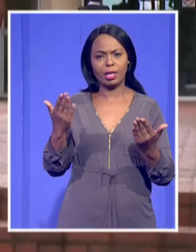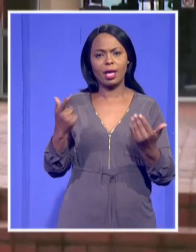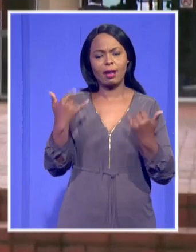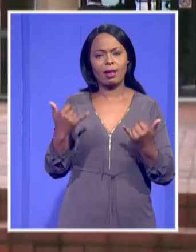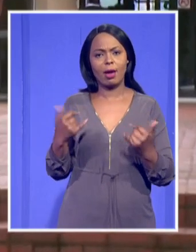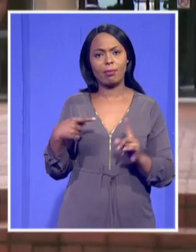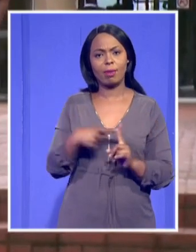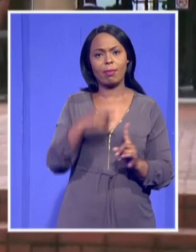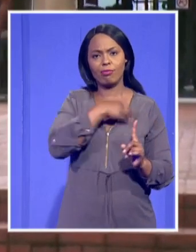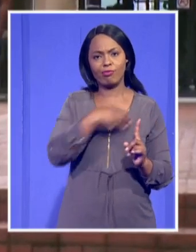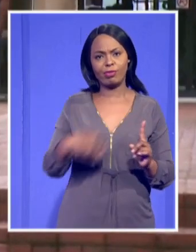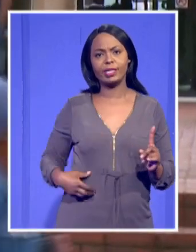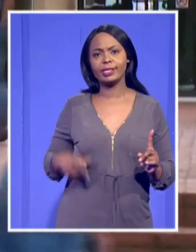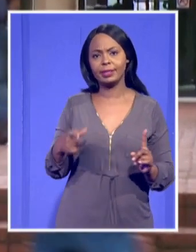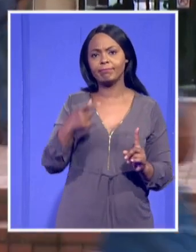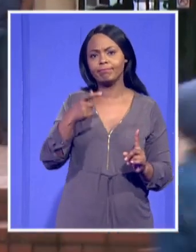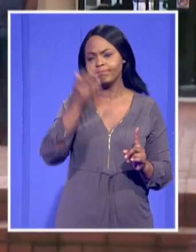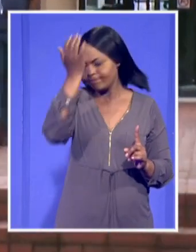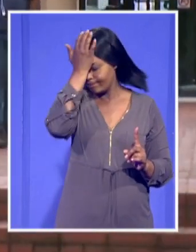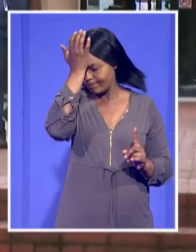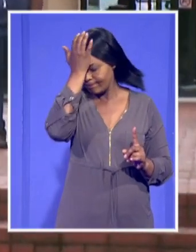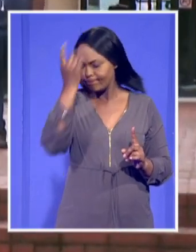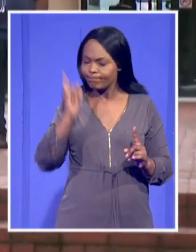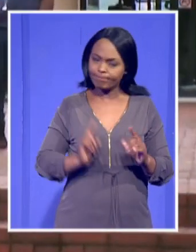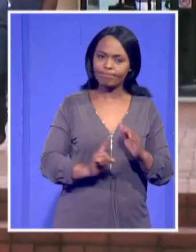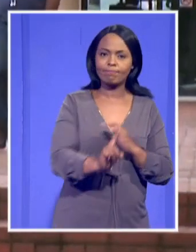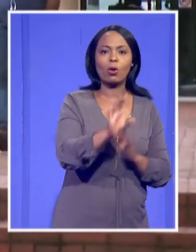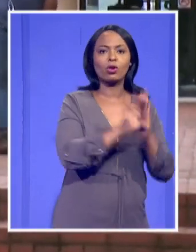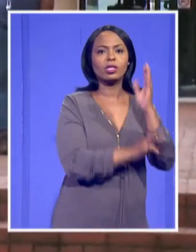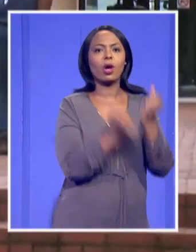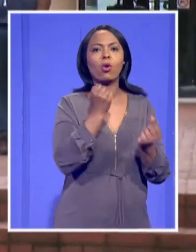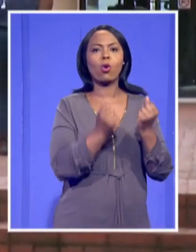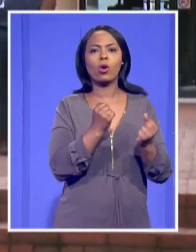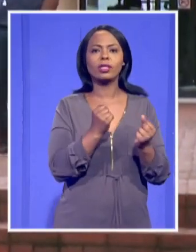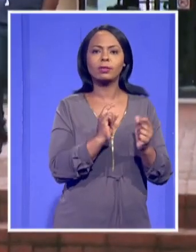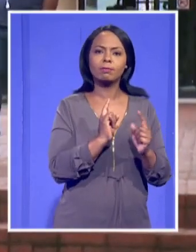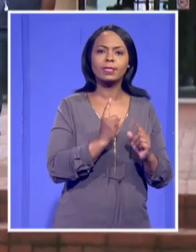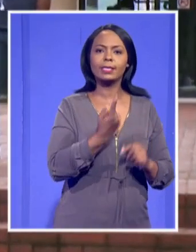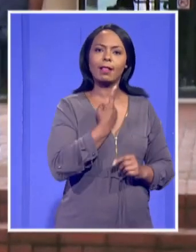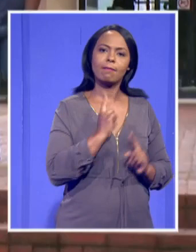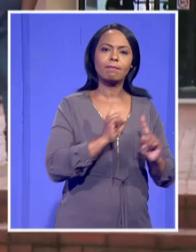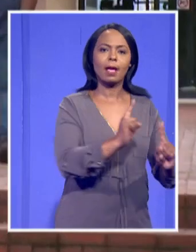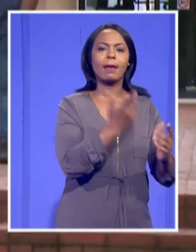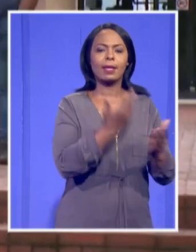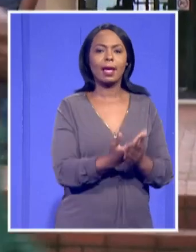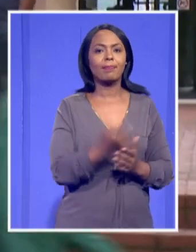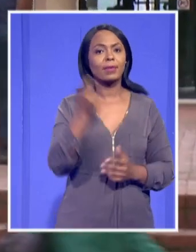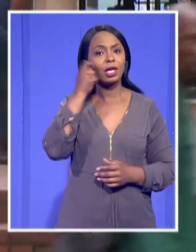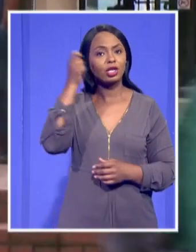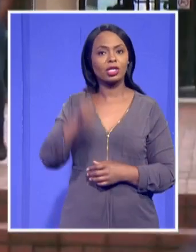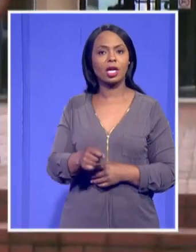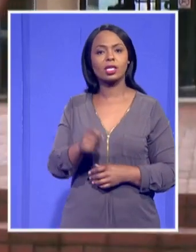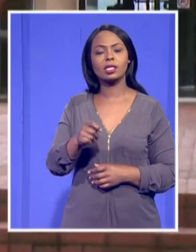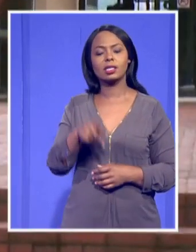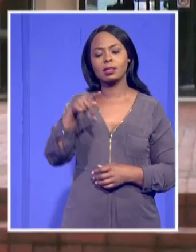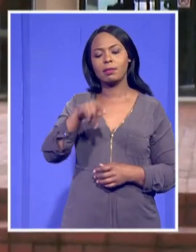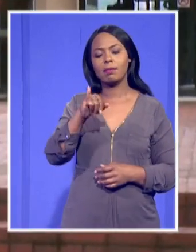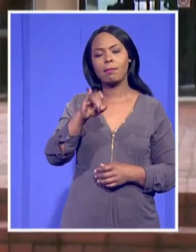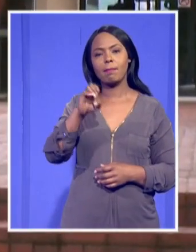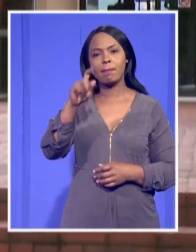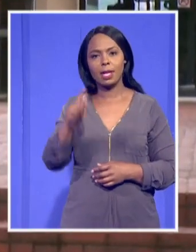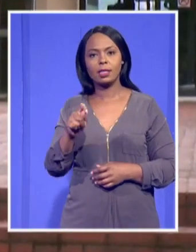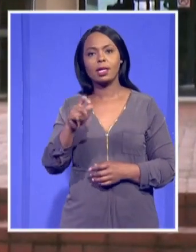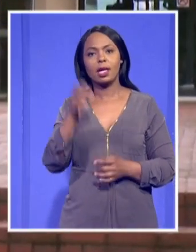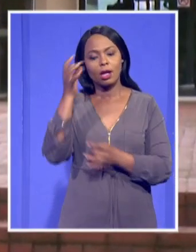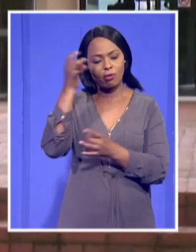can approach the Constitutional Court directly. So today, Judge Koen will be actually